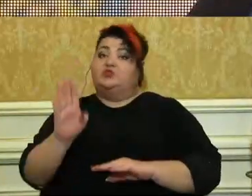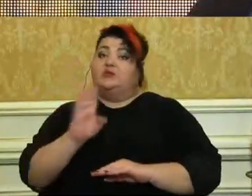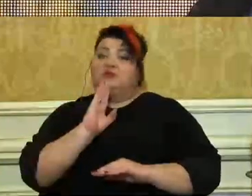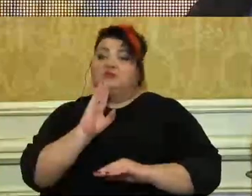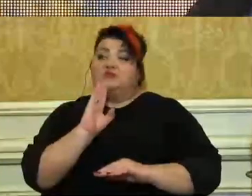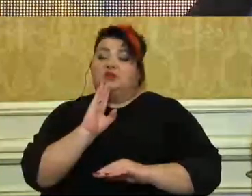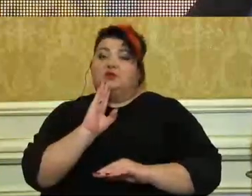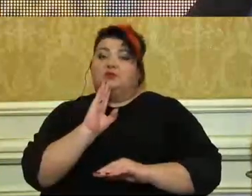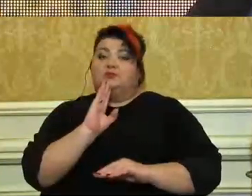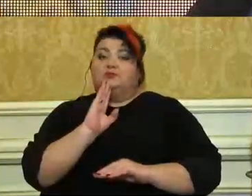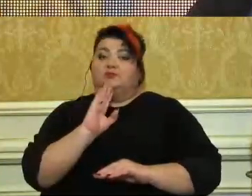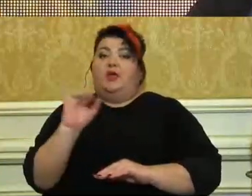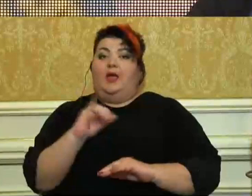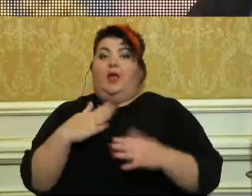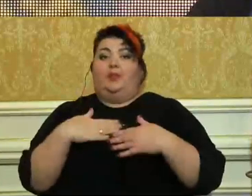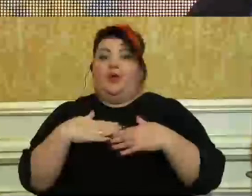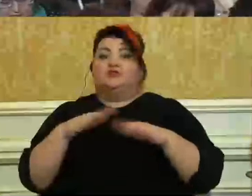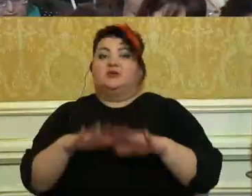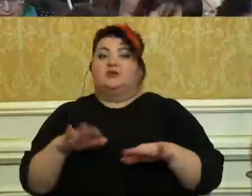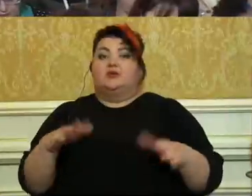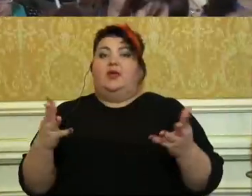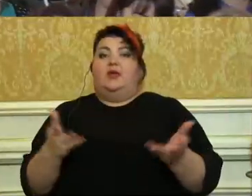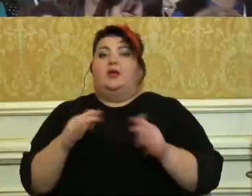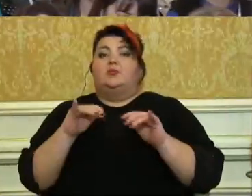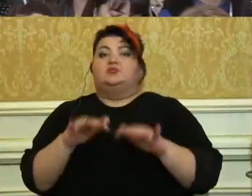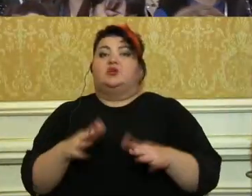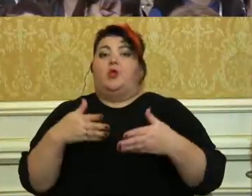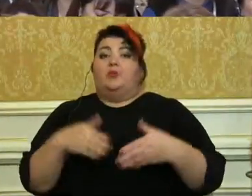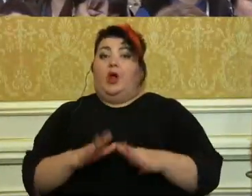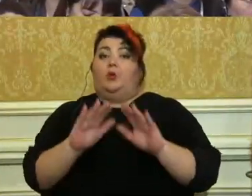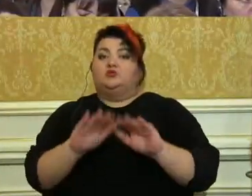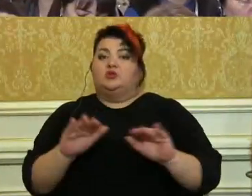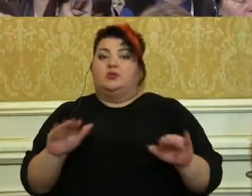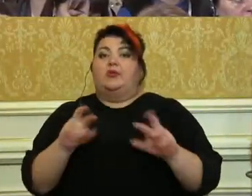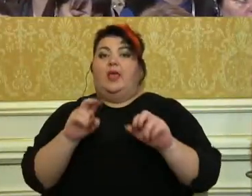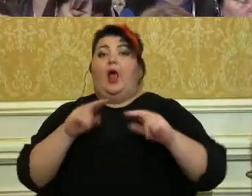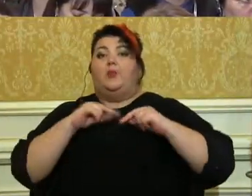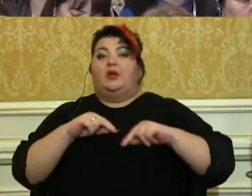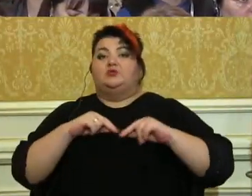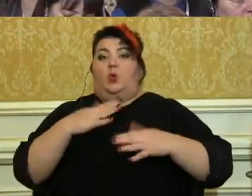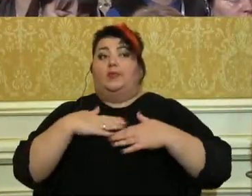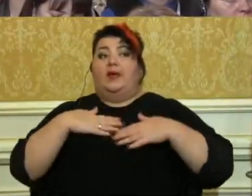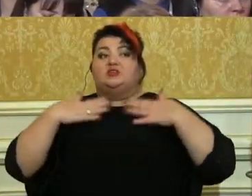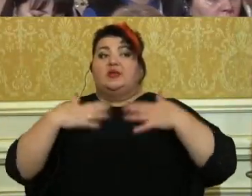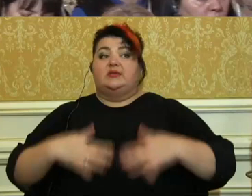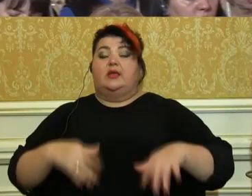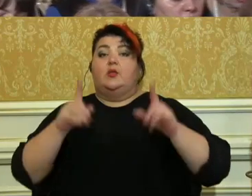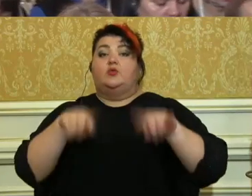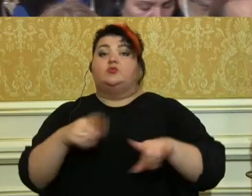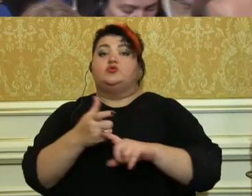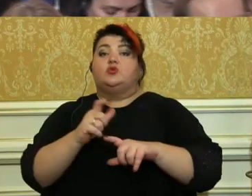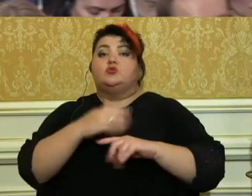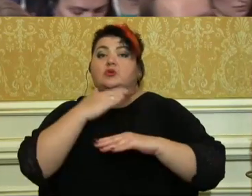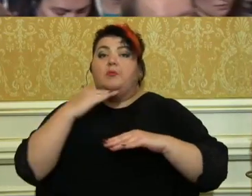how the babies are conceived, how their body is done. A lot of young girls, and moreover, a lot of young boys,